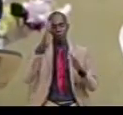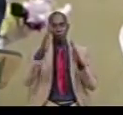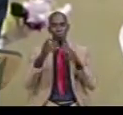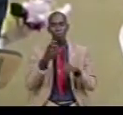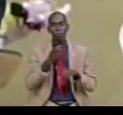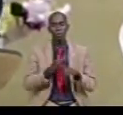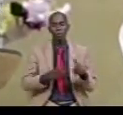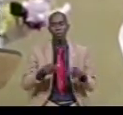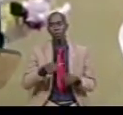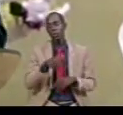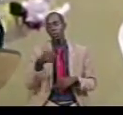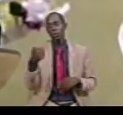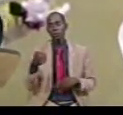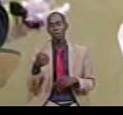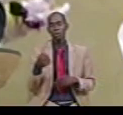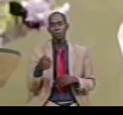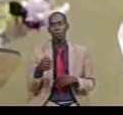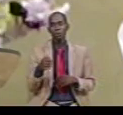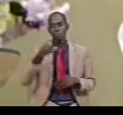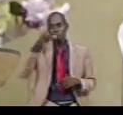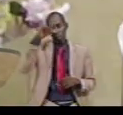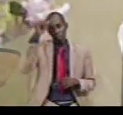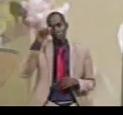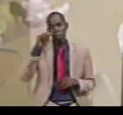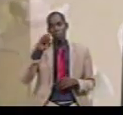our dear Father in the Lord,